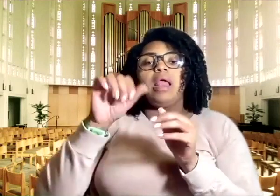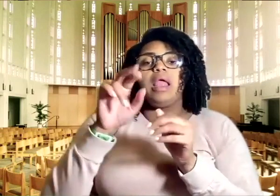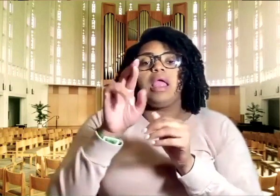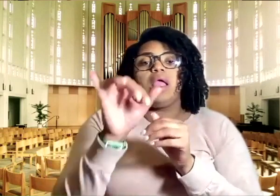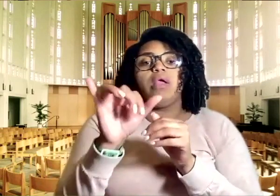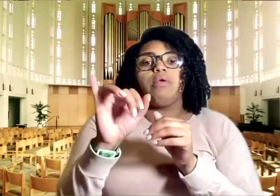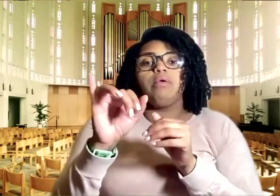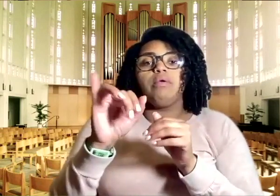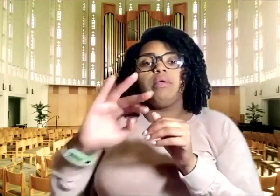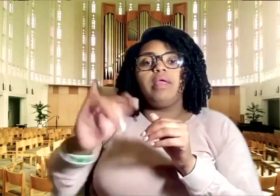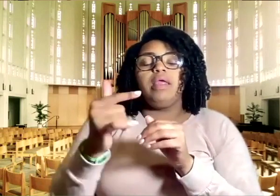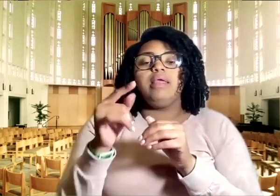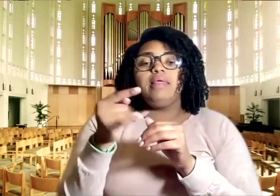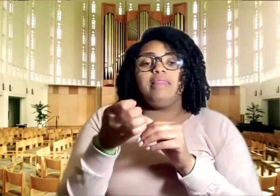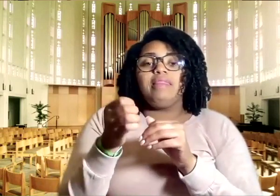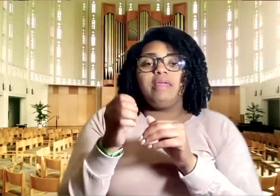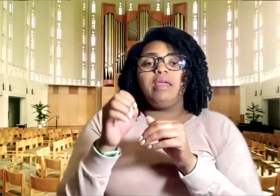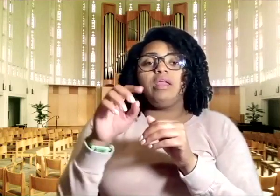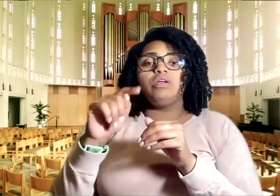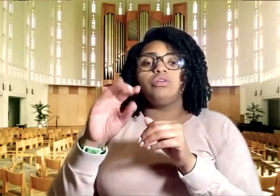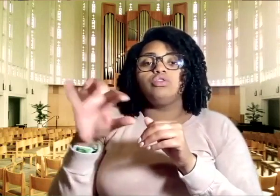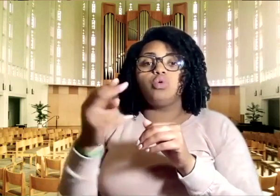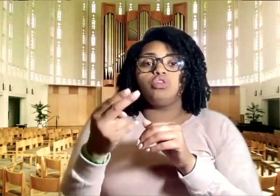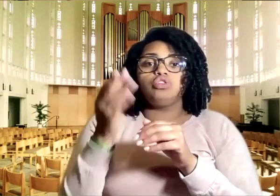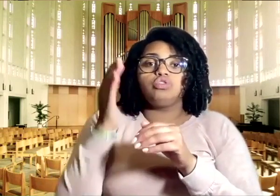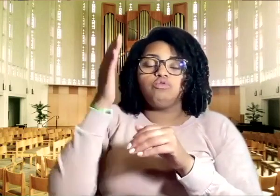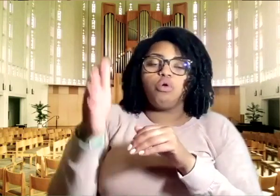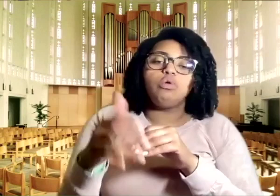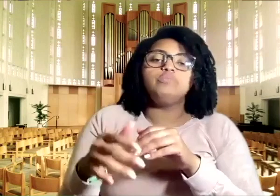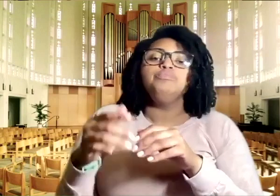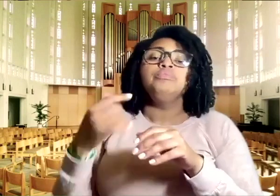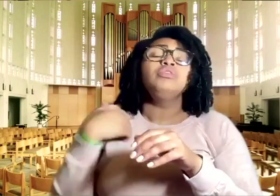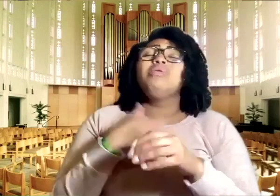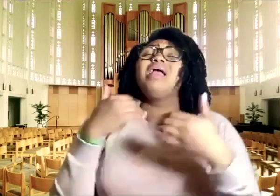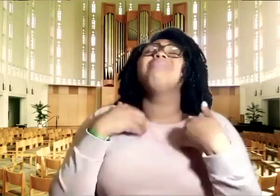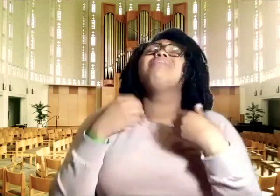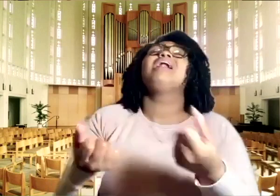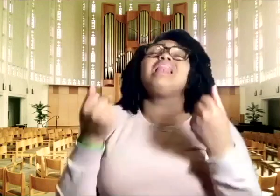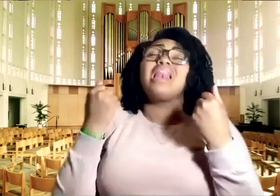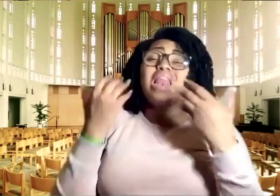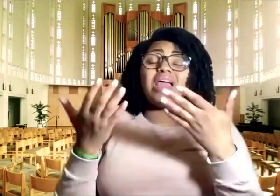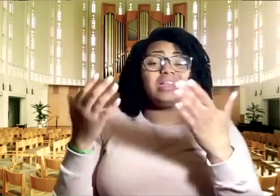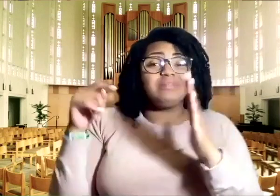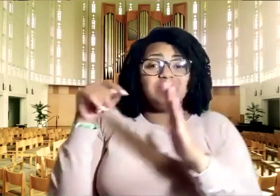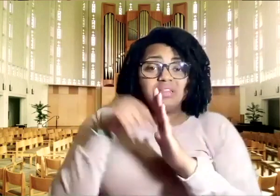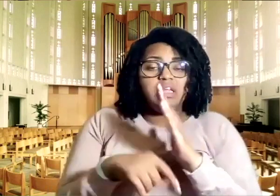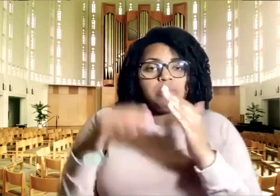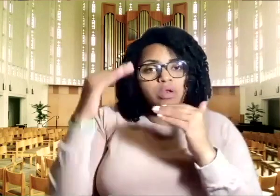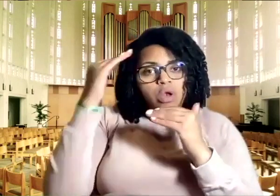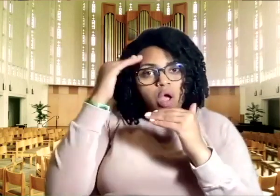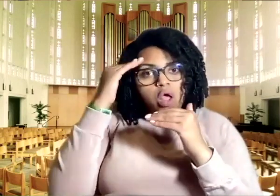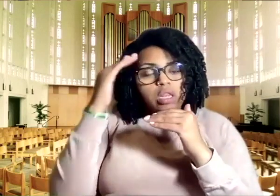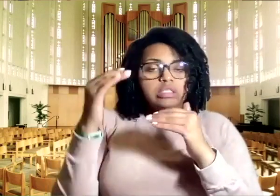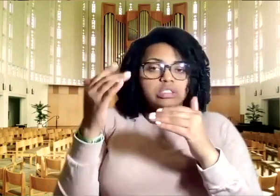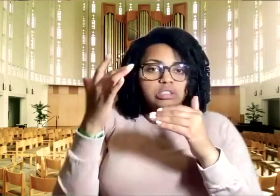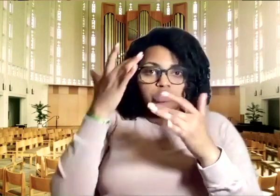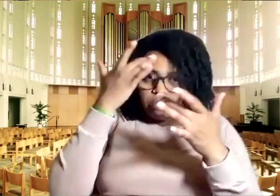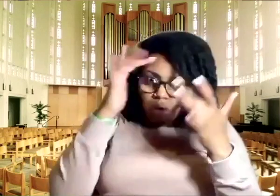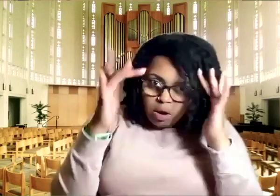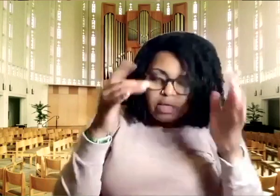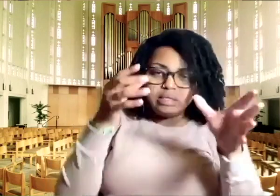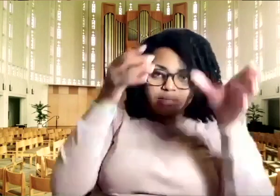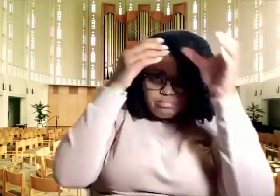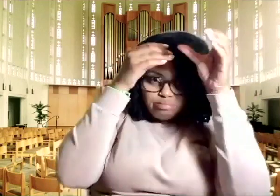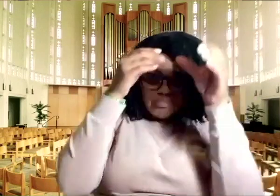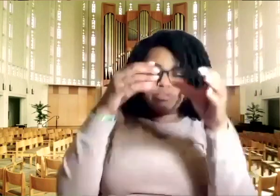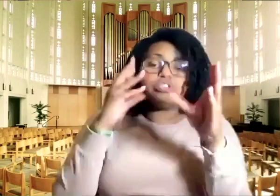really, we've got a lot of depth of knowledge and expertise and experience with these things,